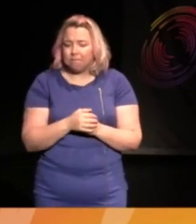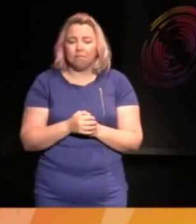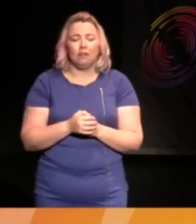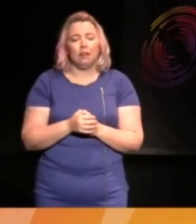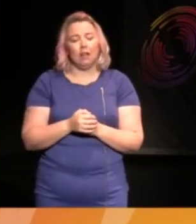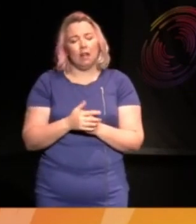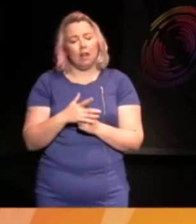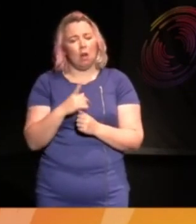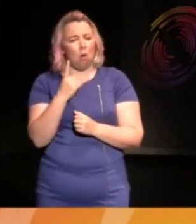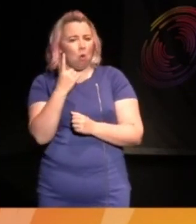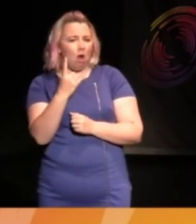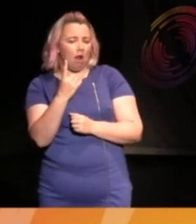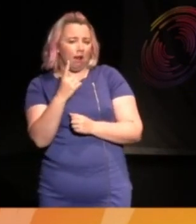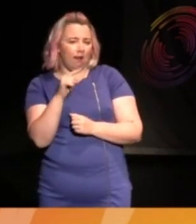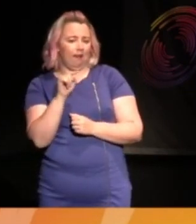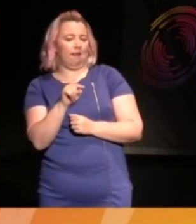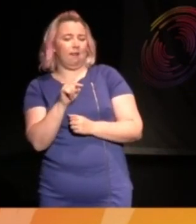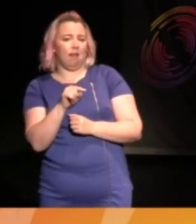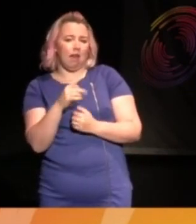powerful